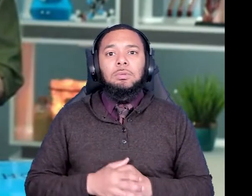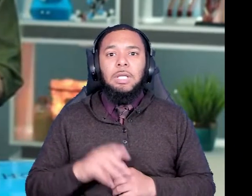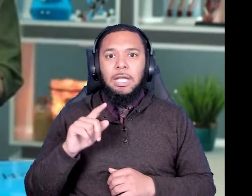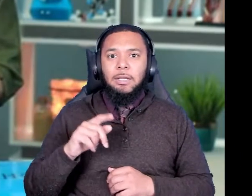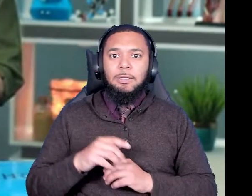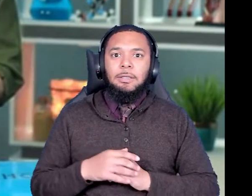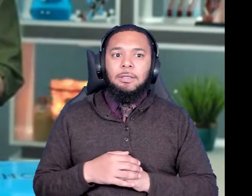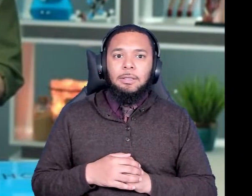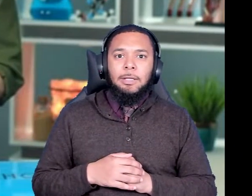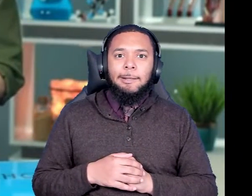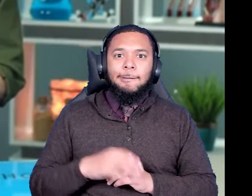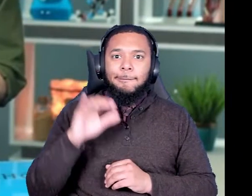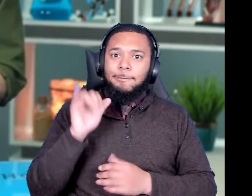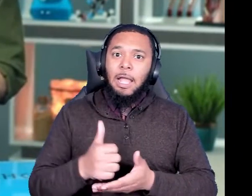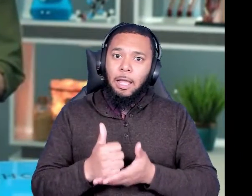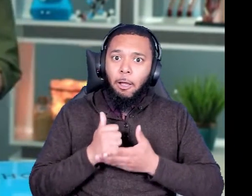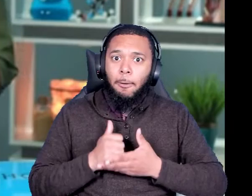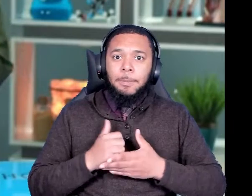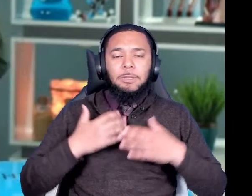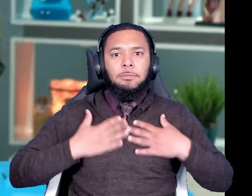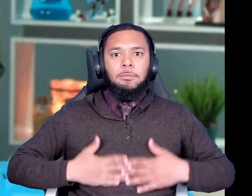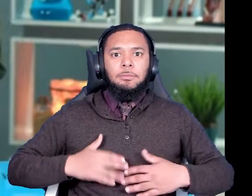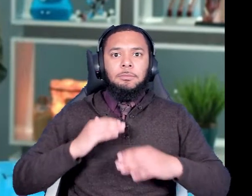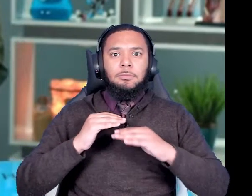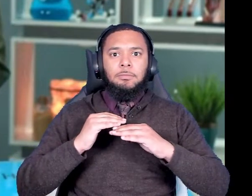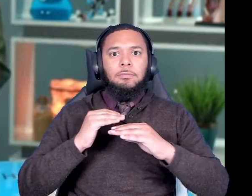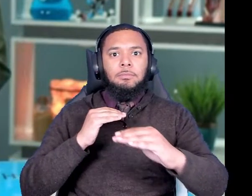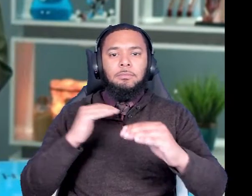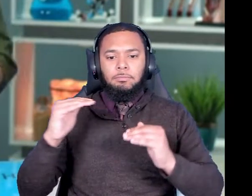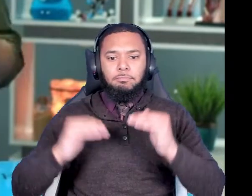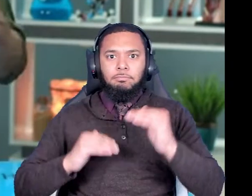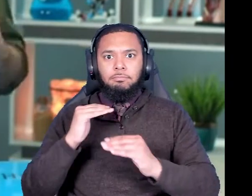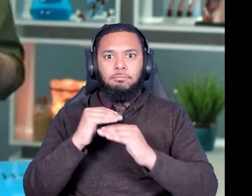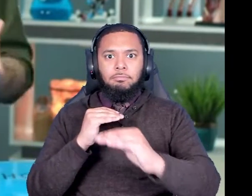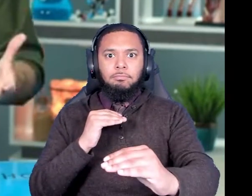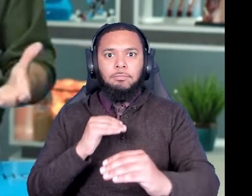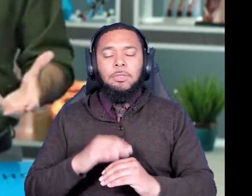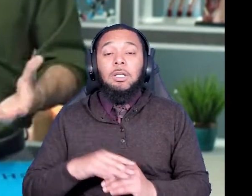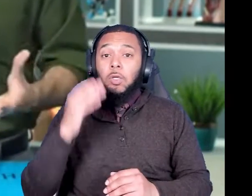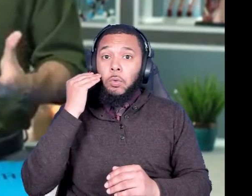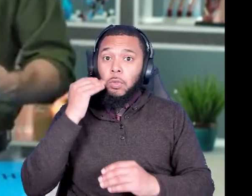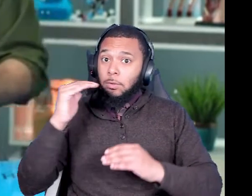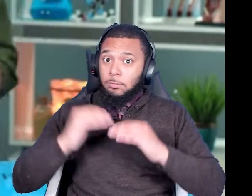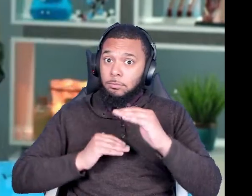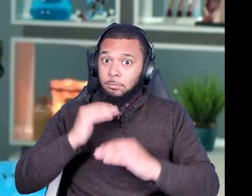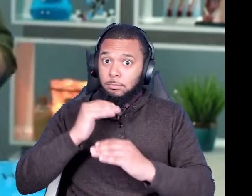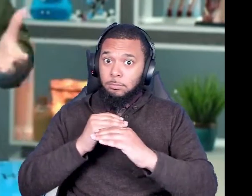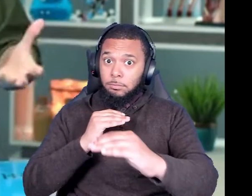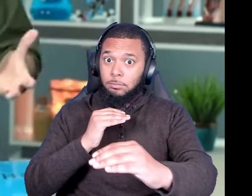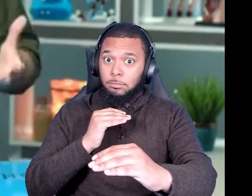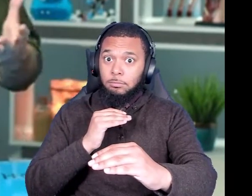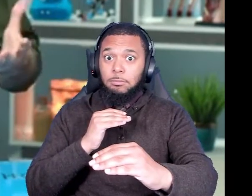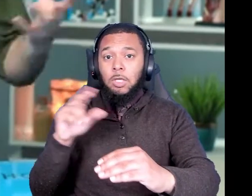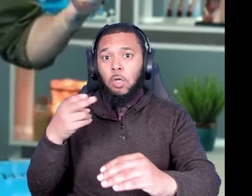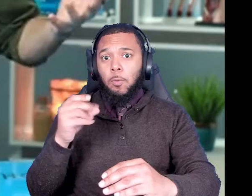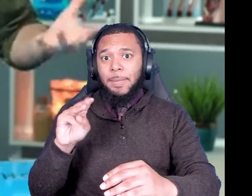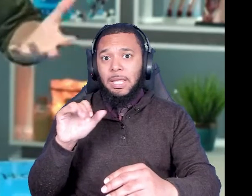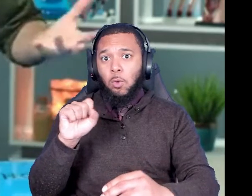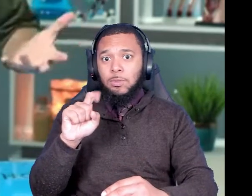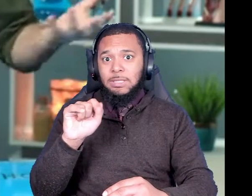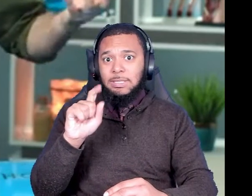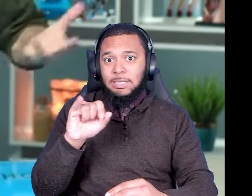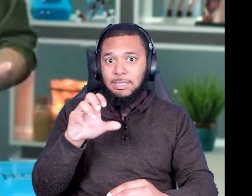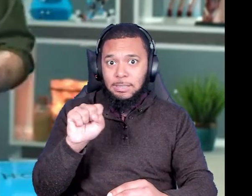pH, and this is going to help us maintain homeostasis. And as we know, homeostasis is important, right? That's